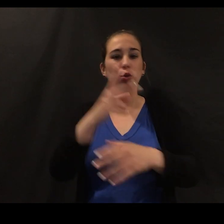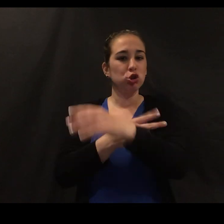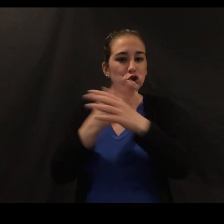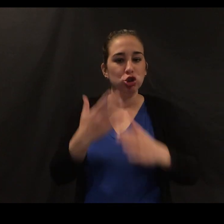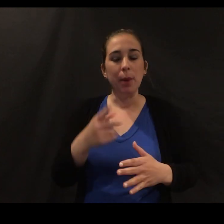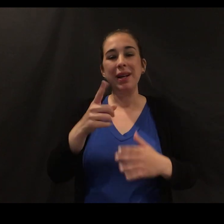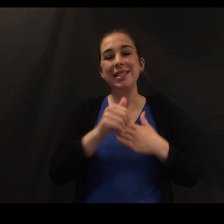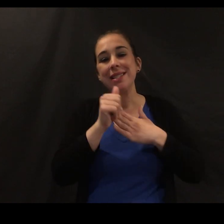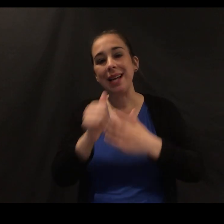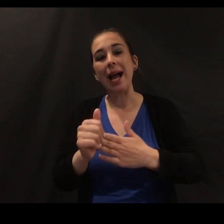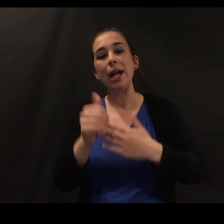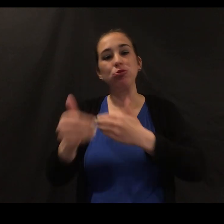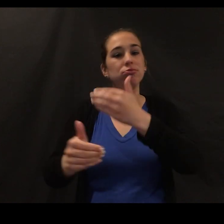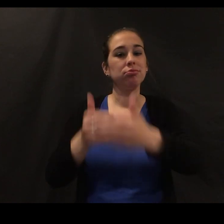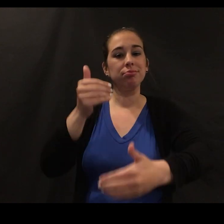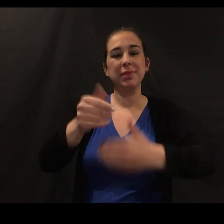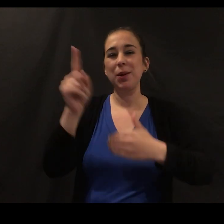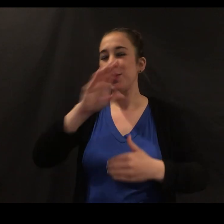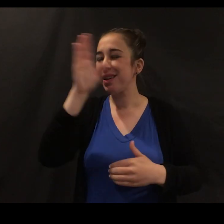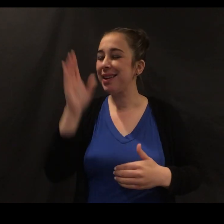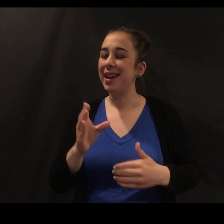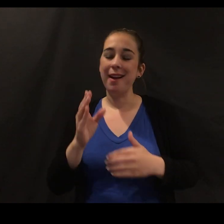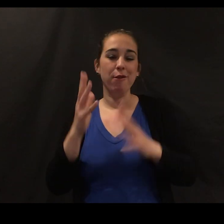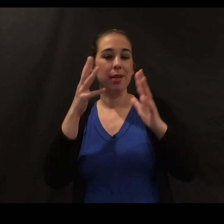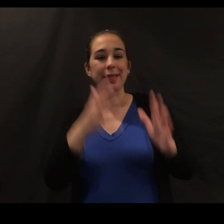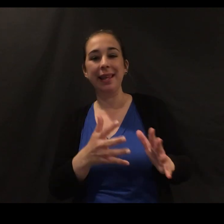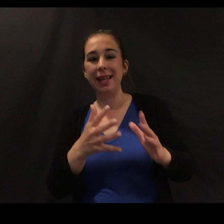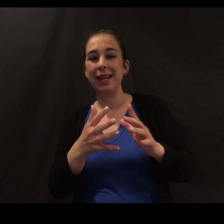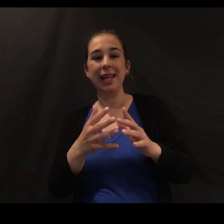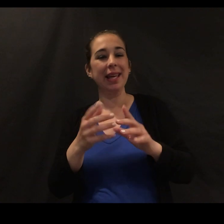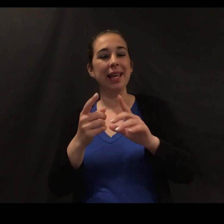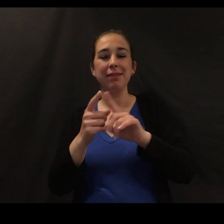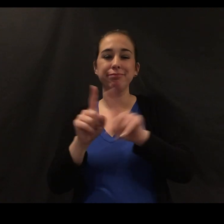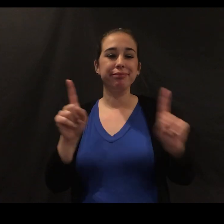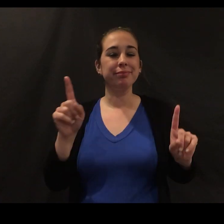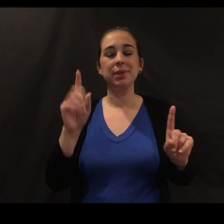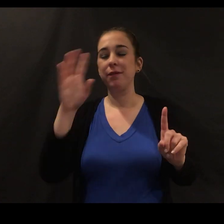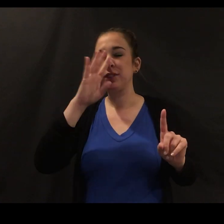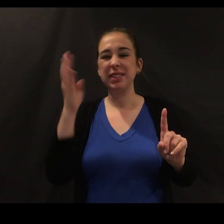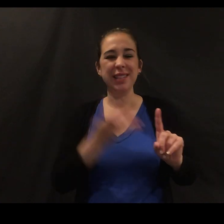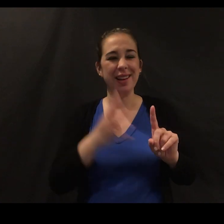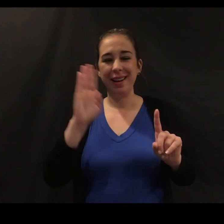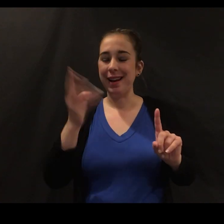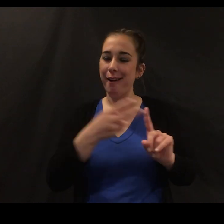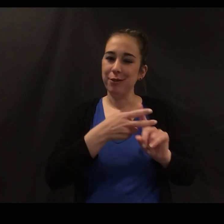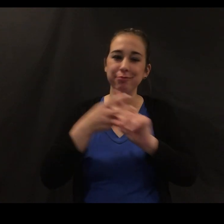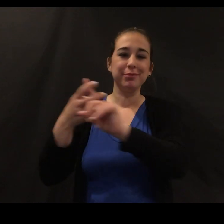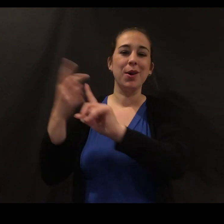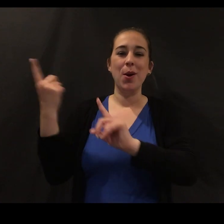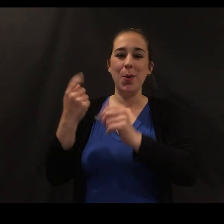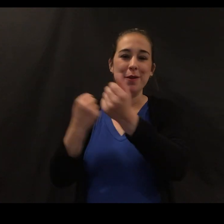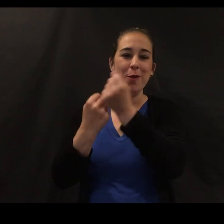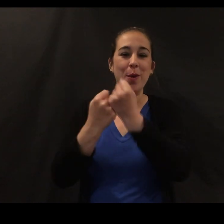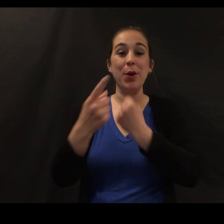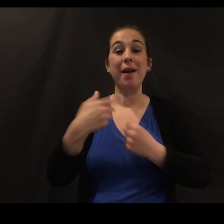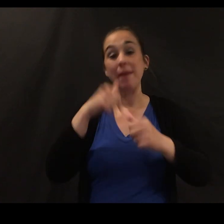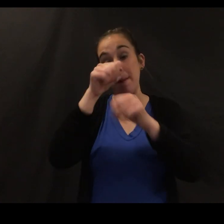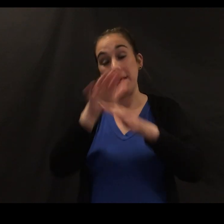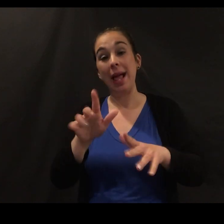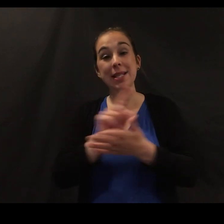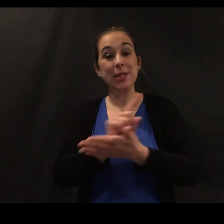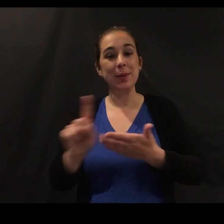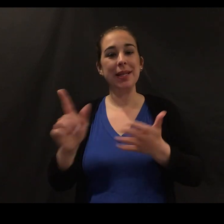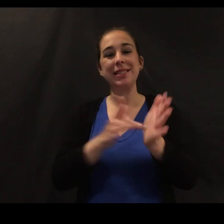the way. He will never leave you. He will never forsake you, and He is for you. Have a blessed week. In Jesus' name,